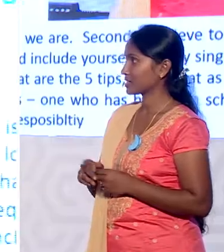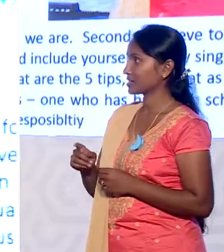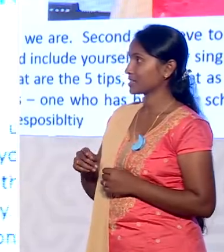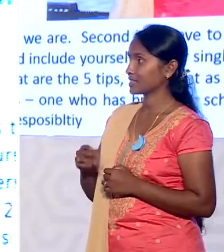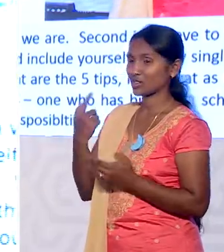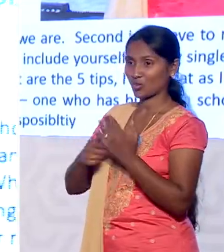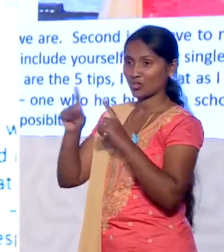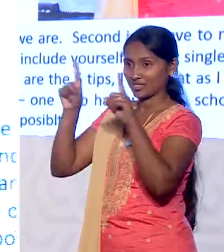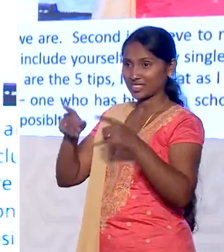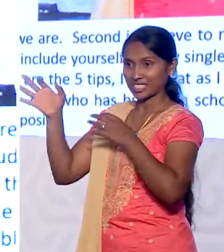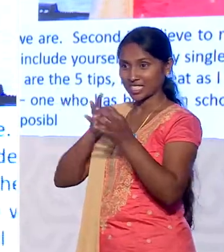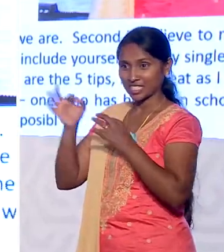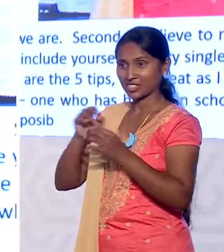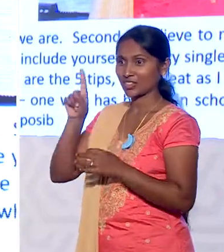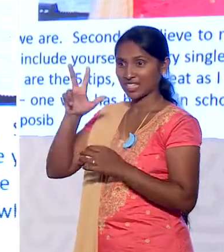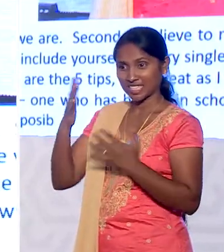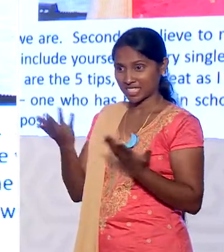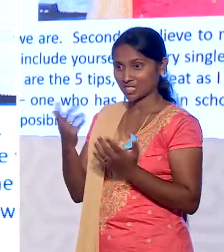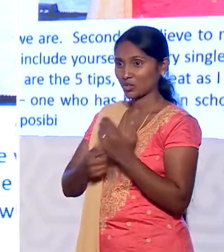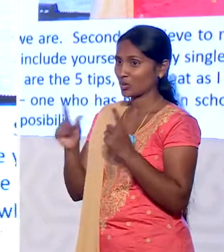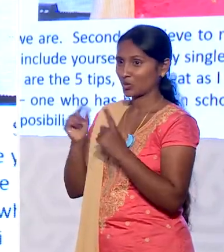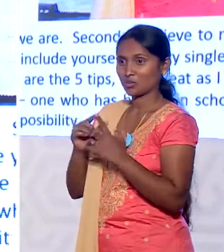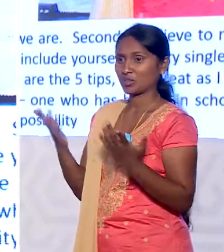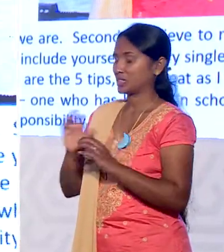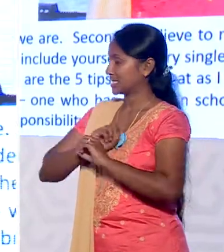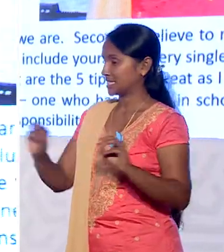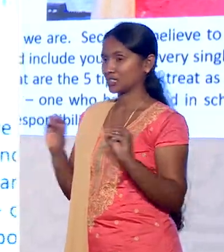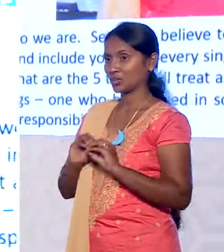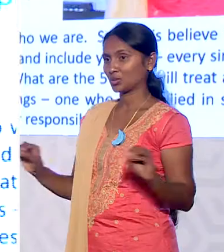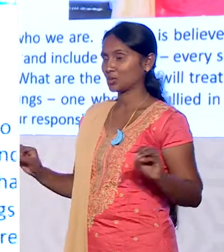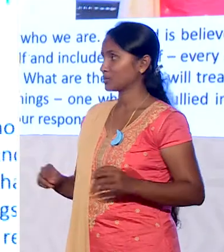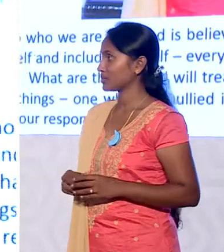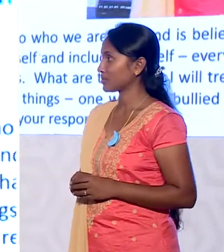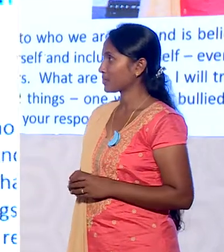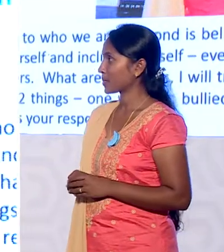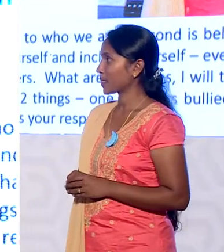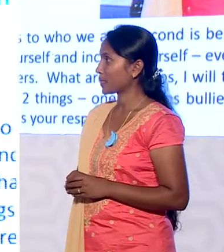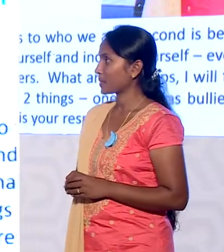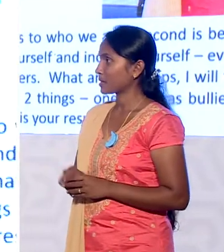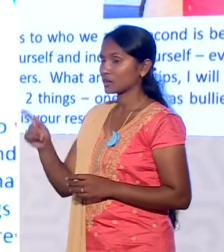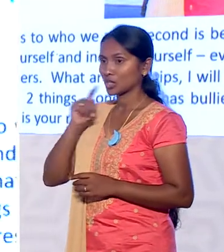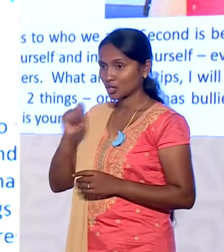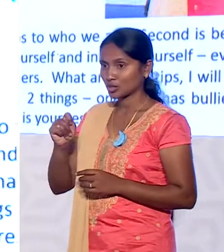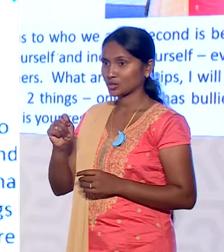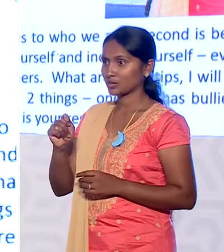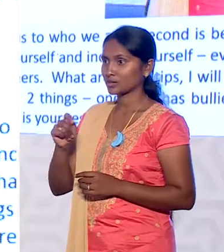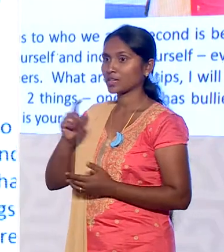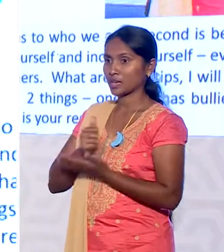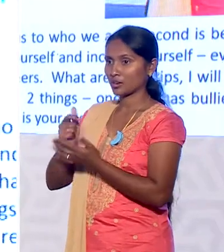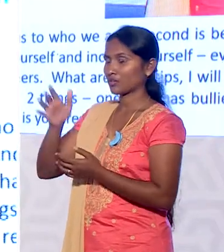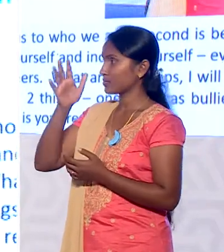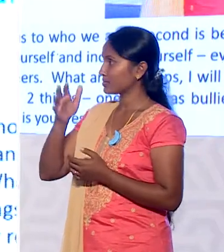it's not around the awards, it's not about the 18 years of work that I've done around disability. No, not at all. It is that 2 years ago I helped my father